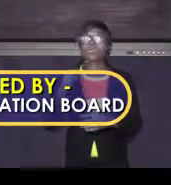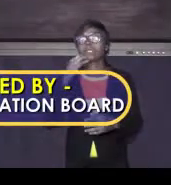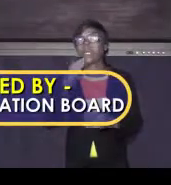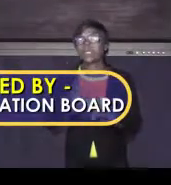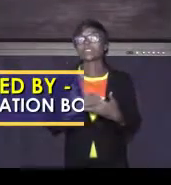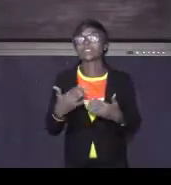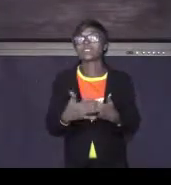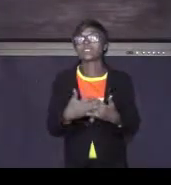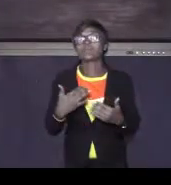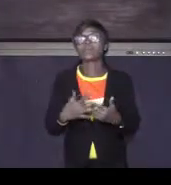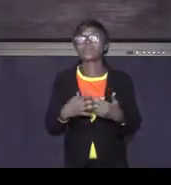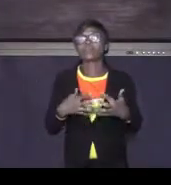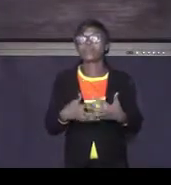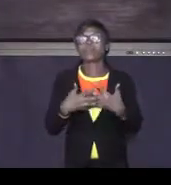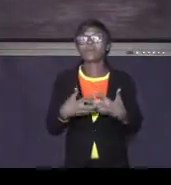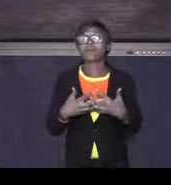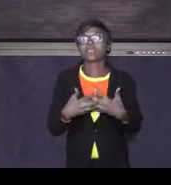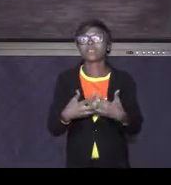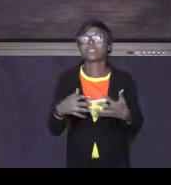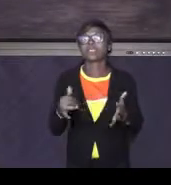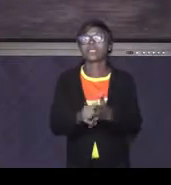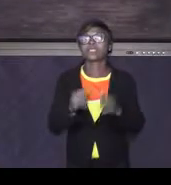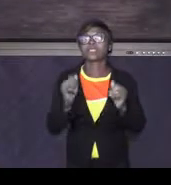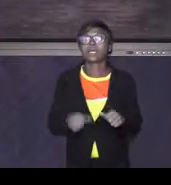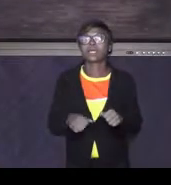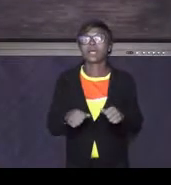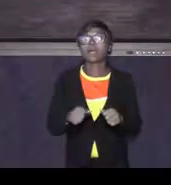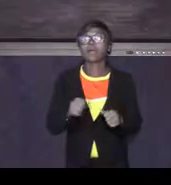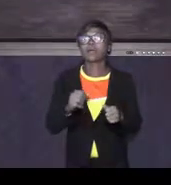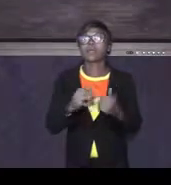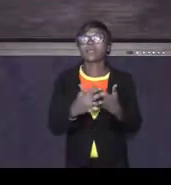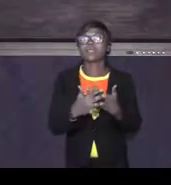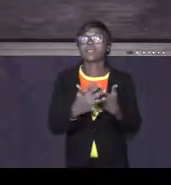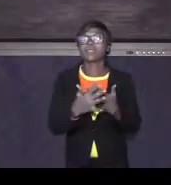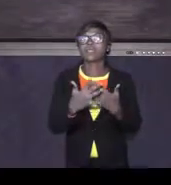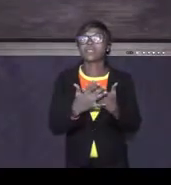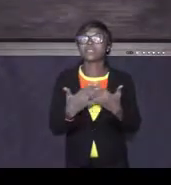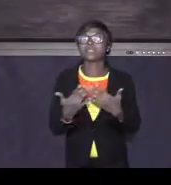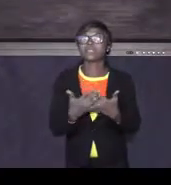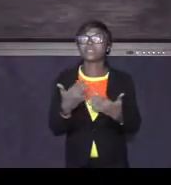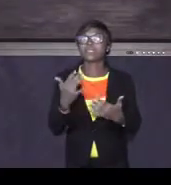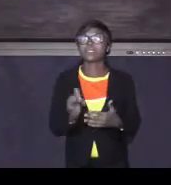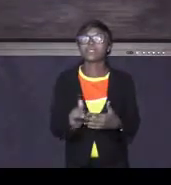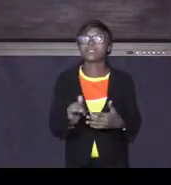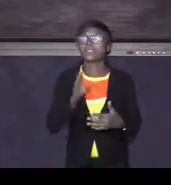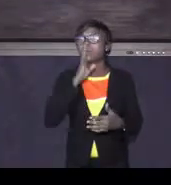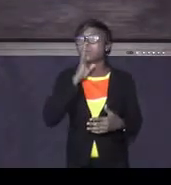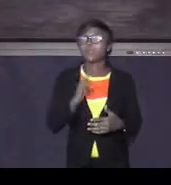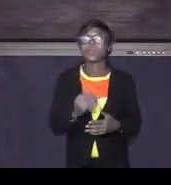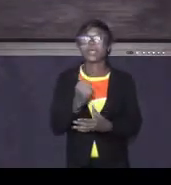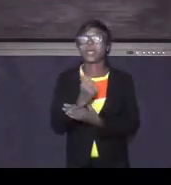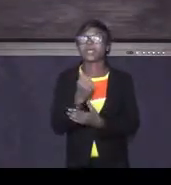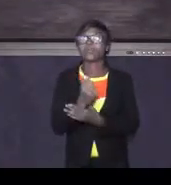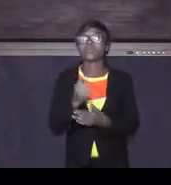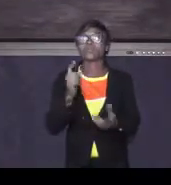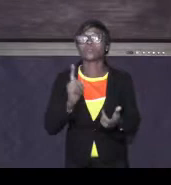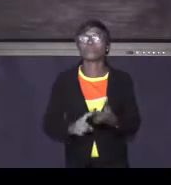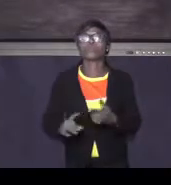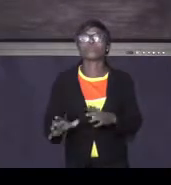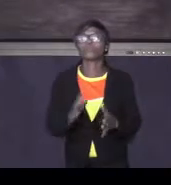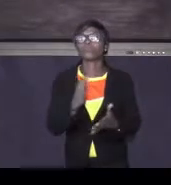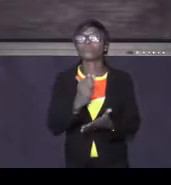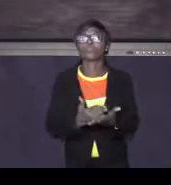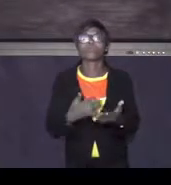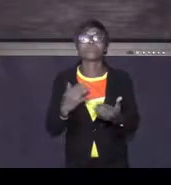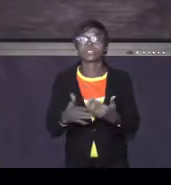simple machines that can easily be handled to perform simple tasks. I take